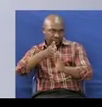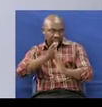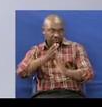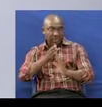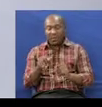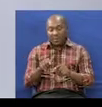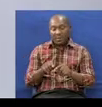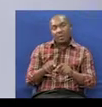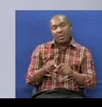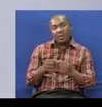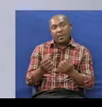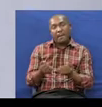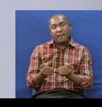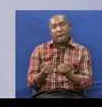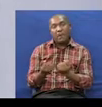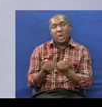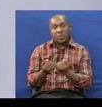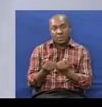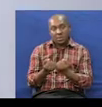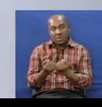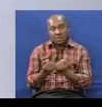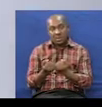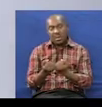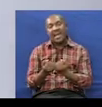heat energy.